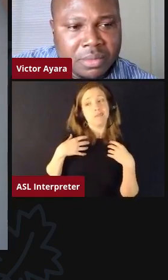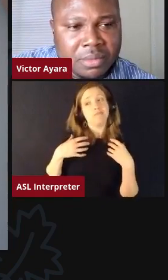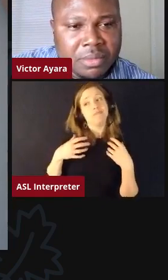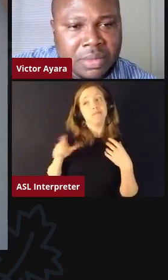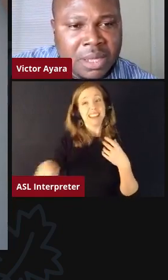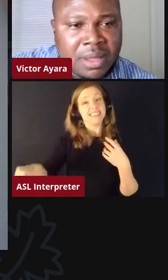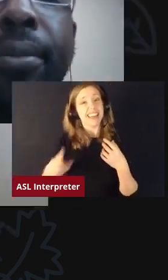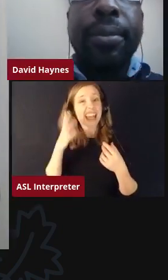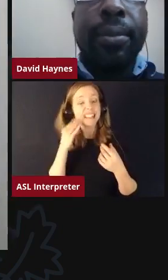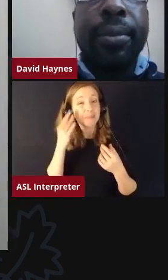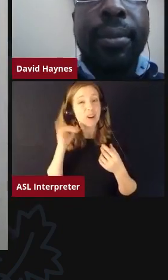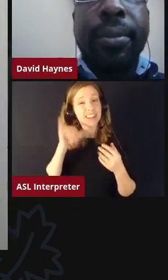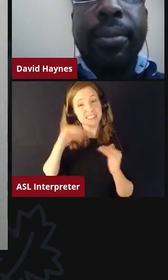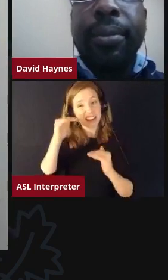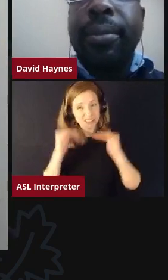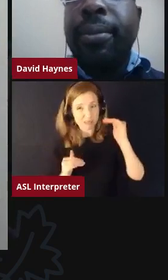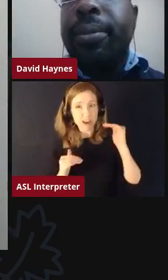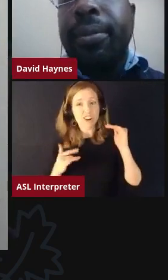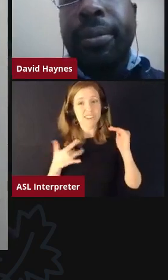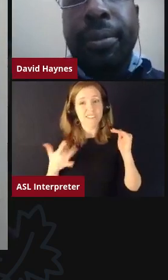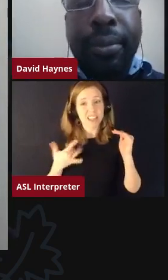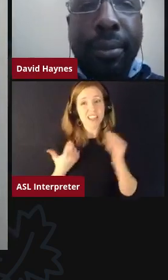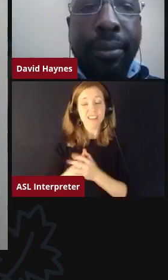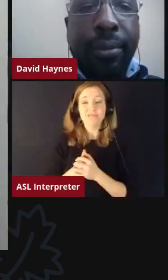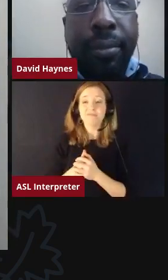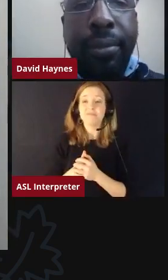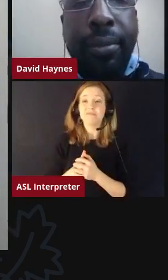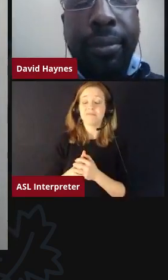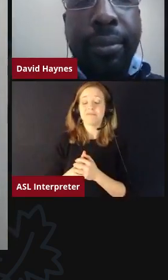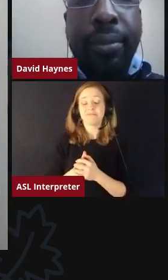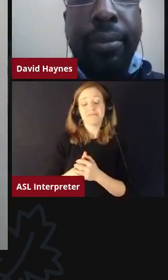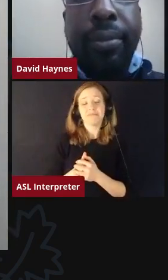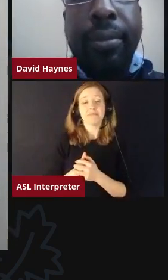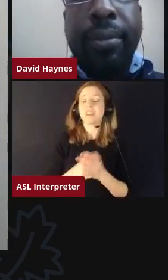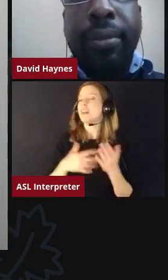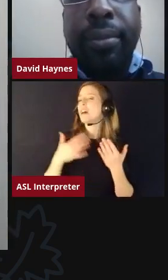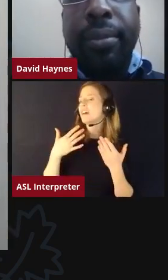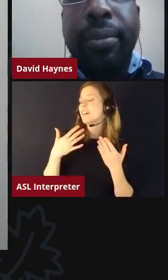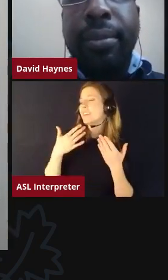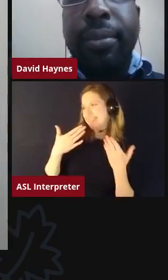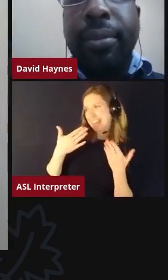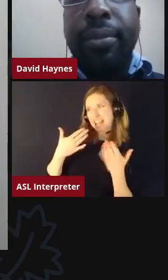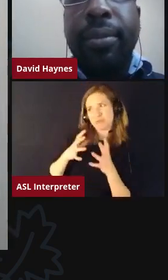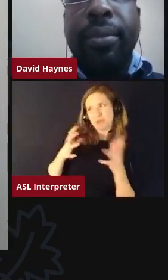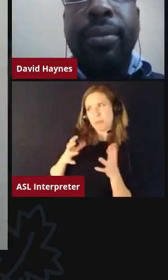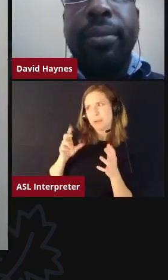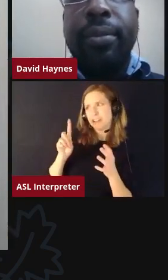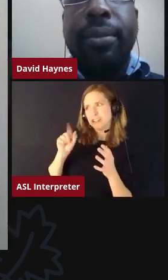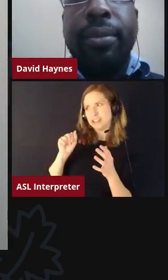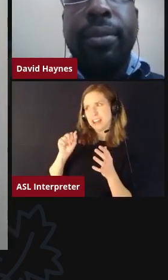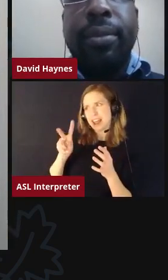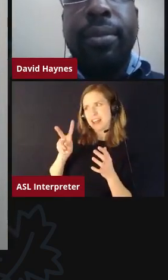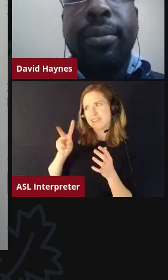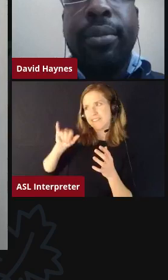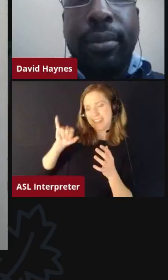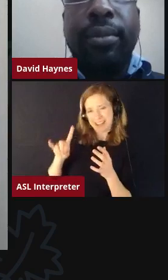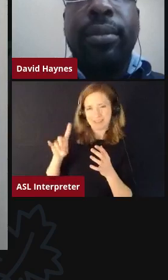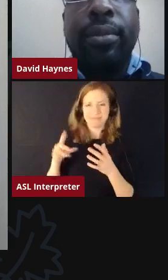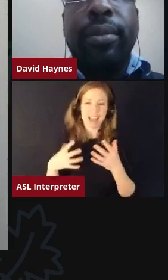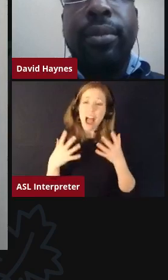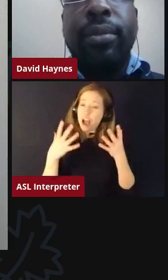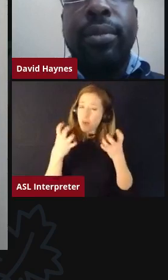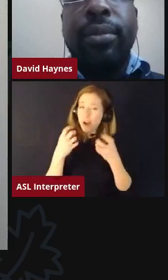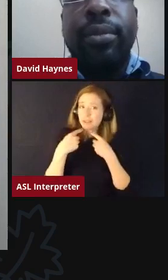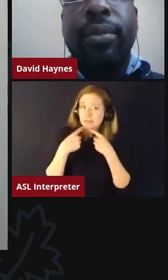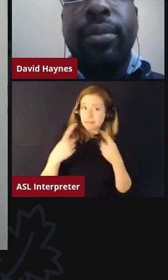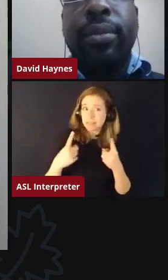community. Thank you so much, David. And I just want to let you know, our very esteemed audience members, that some